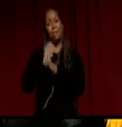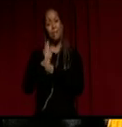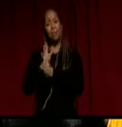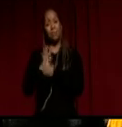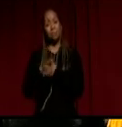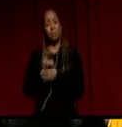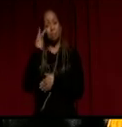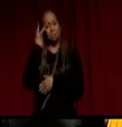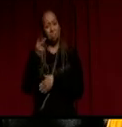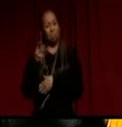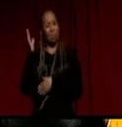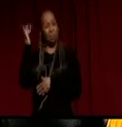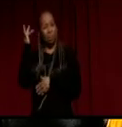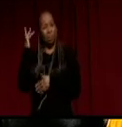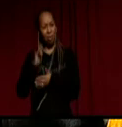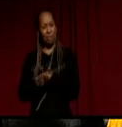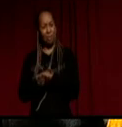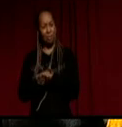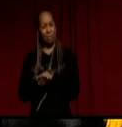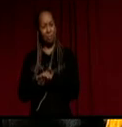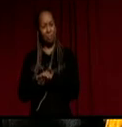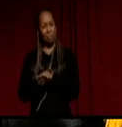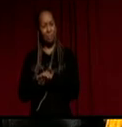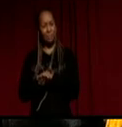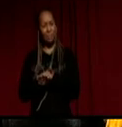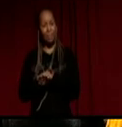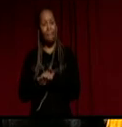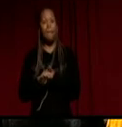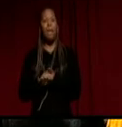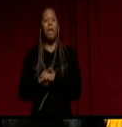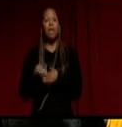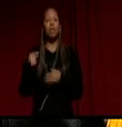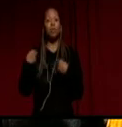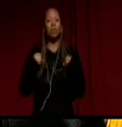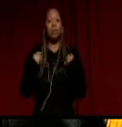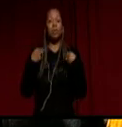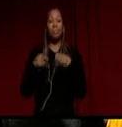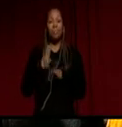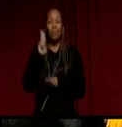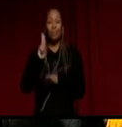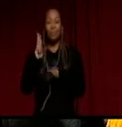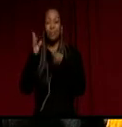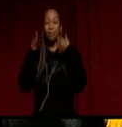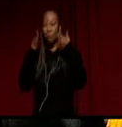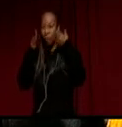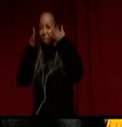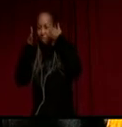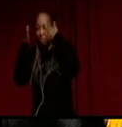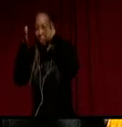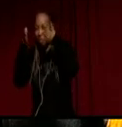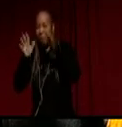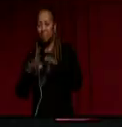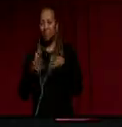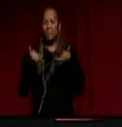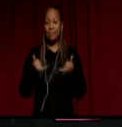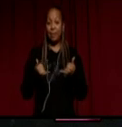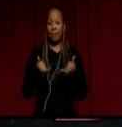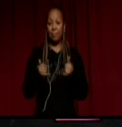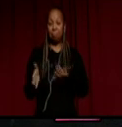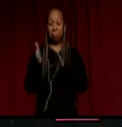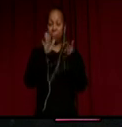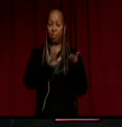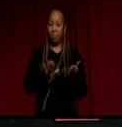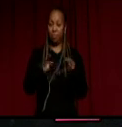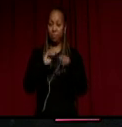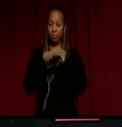You would look at me like, what are you talking about? Mm-hmm. So what we have a tendency to do is to look at a map and say, today, this is how many deaths we've